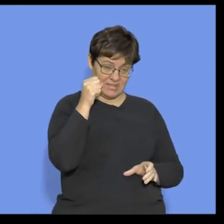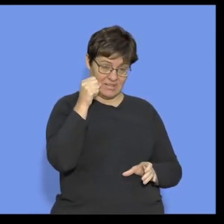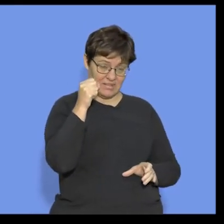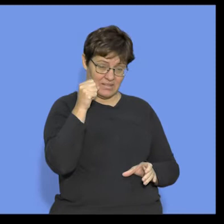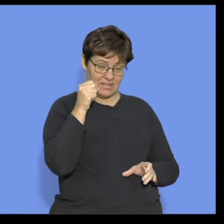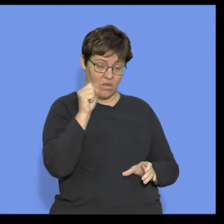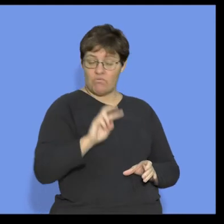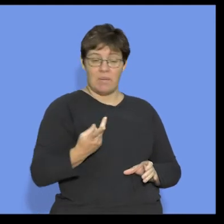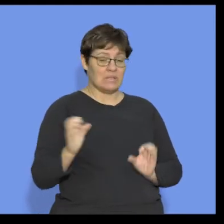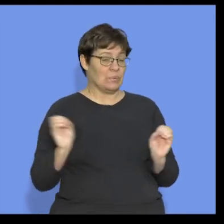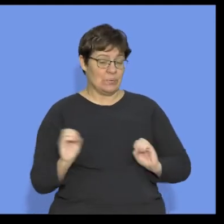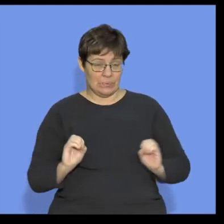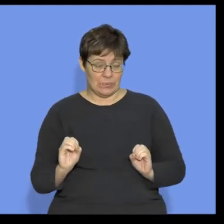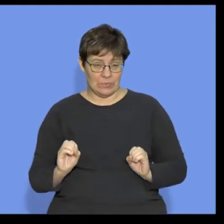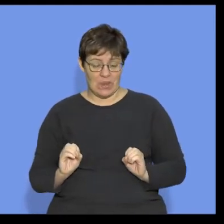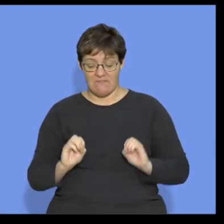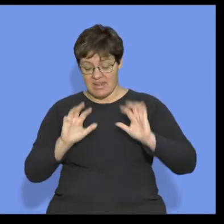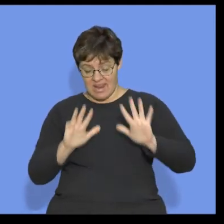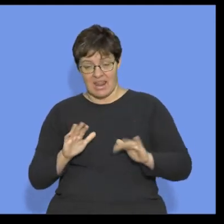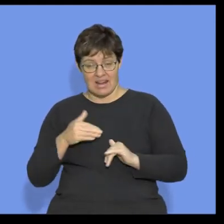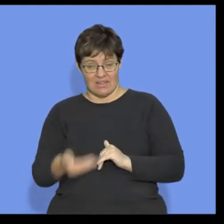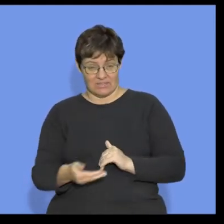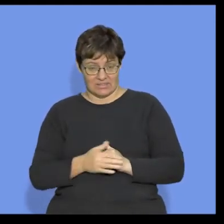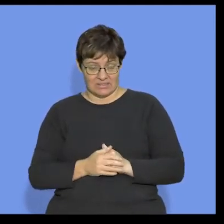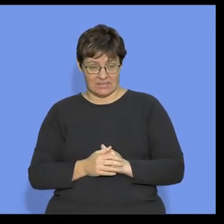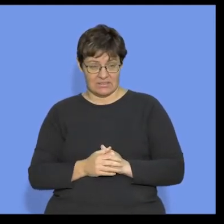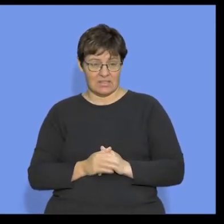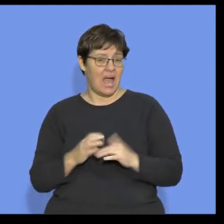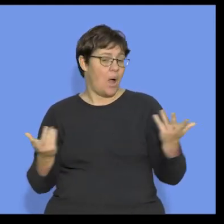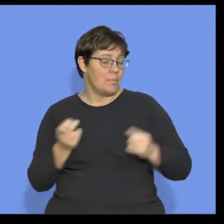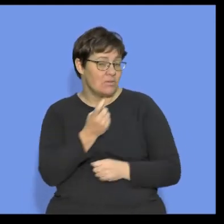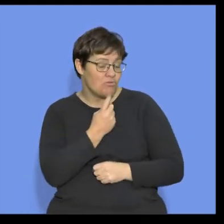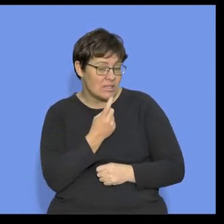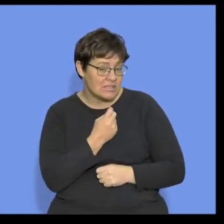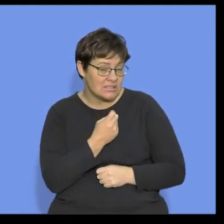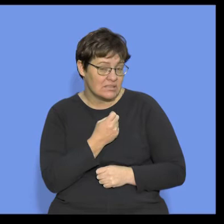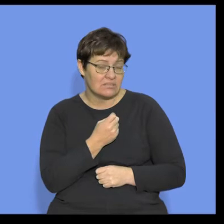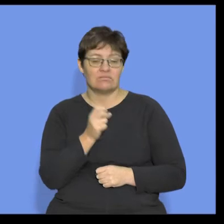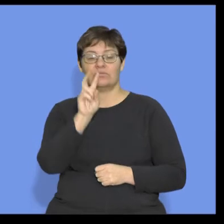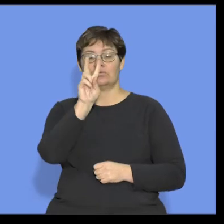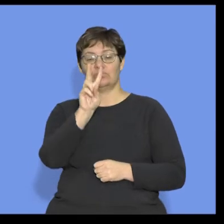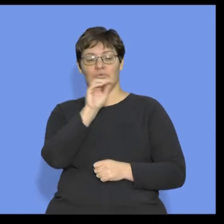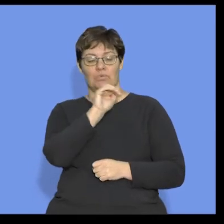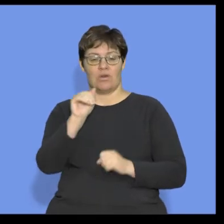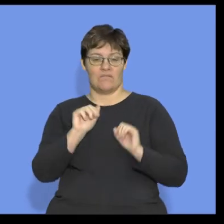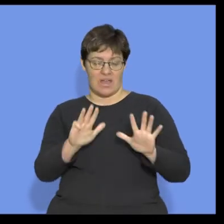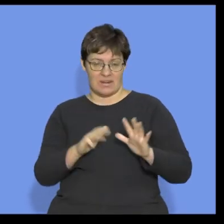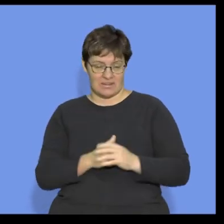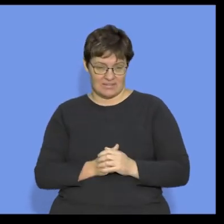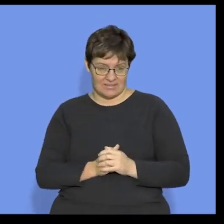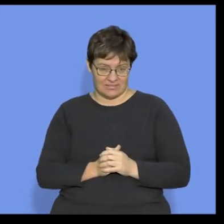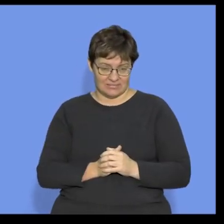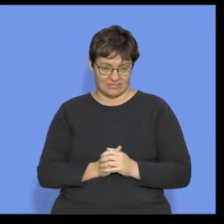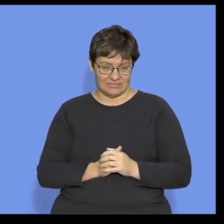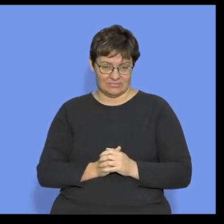outside. We don't replace it. We have 9 balls, but how many red? Initially, we had how many red?